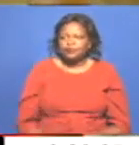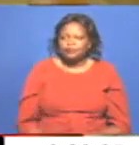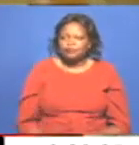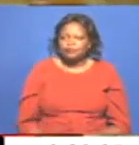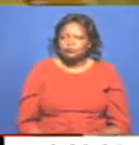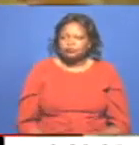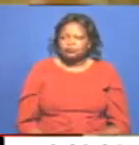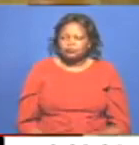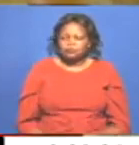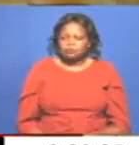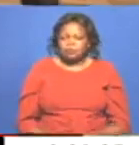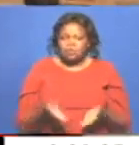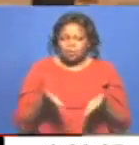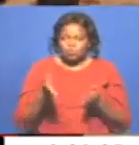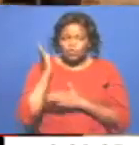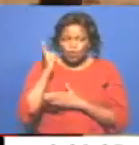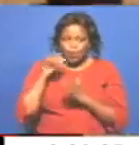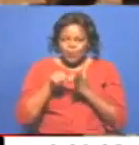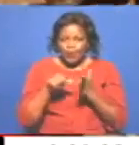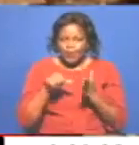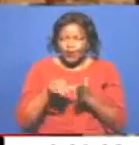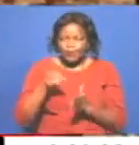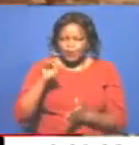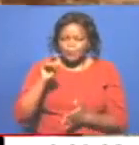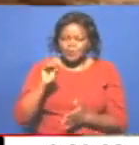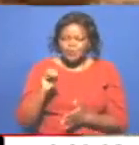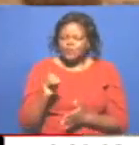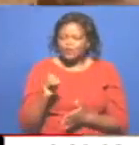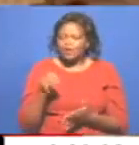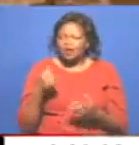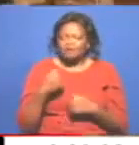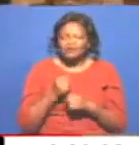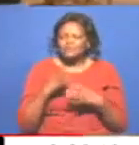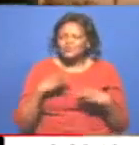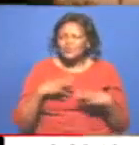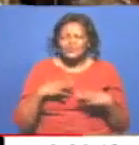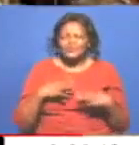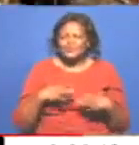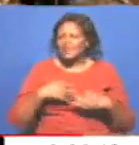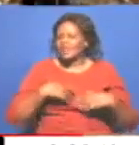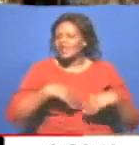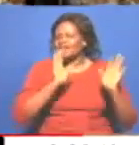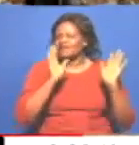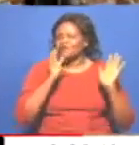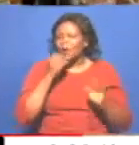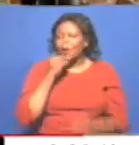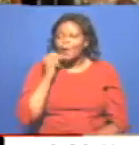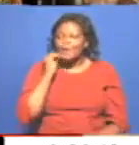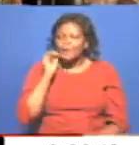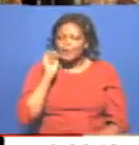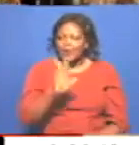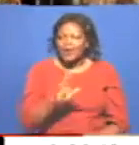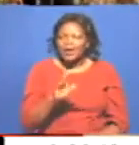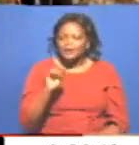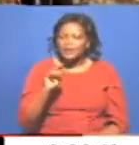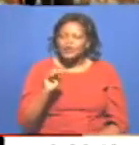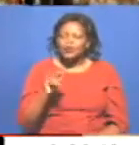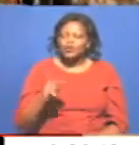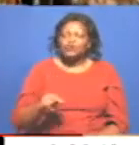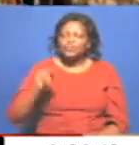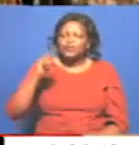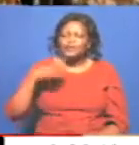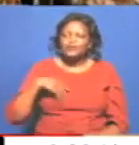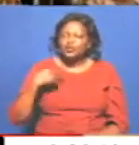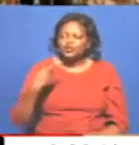The current security lapse in Baringo has forced hundreds of residents to abandon their homes. In Baringo North, two people were killed